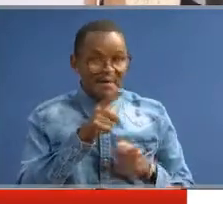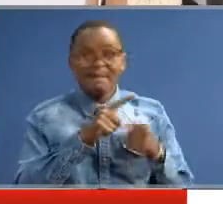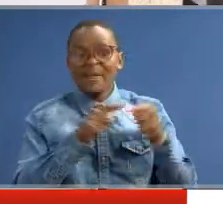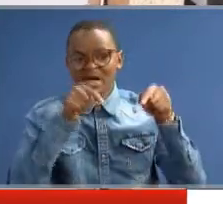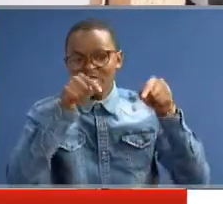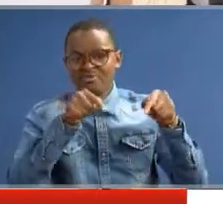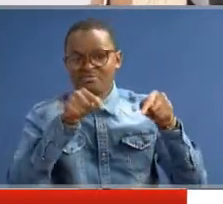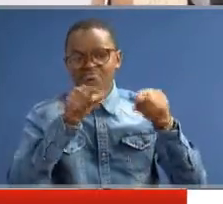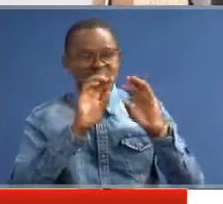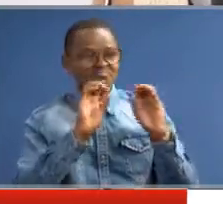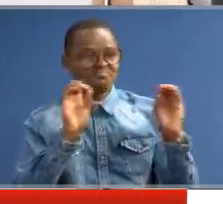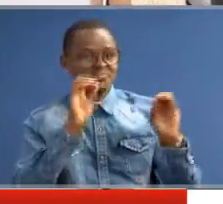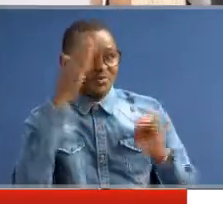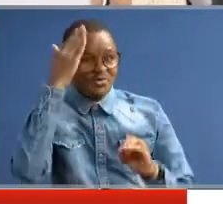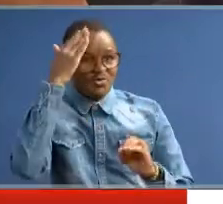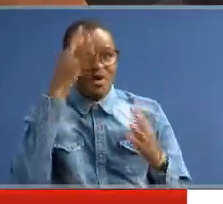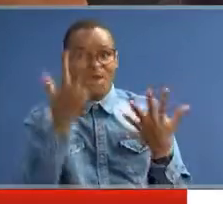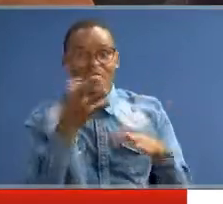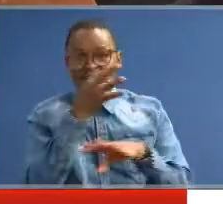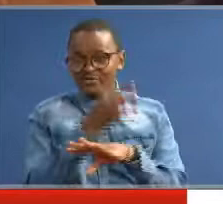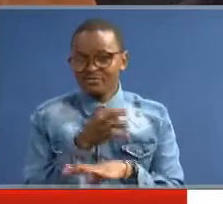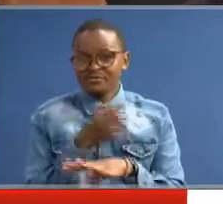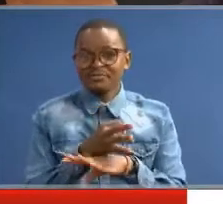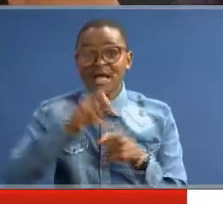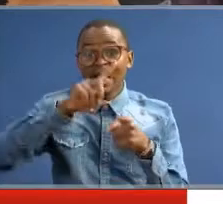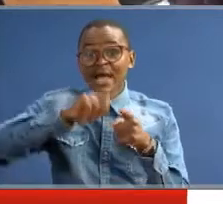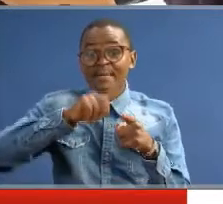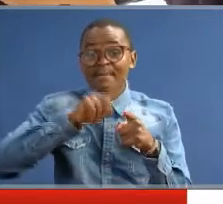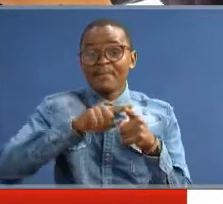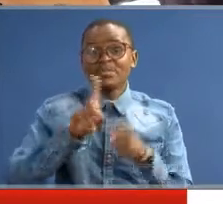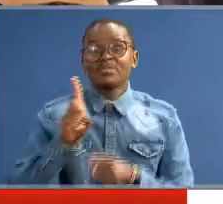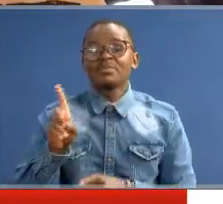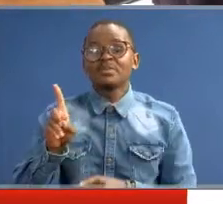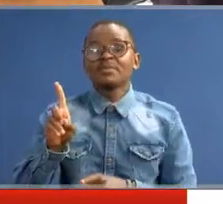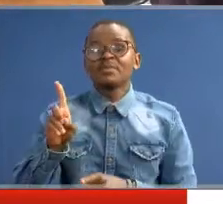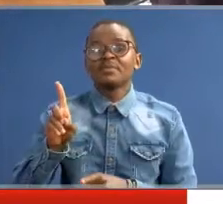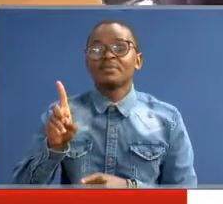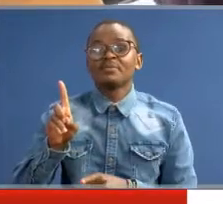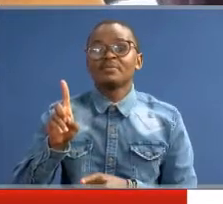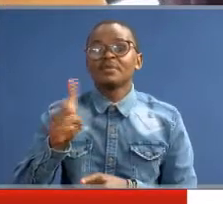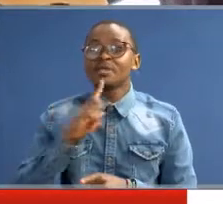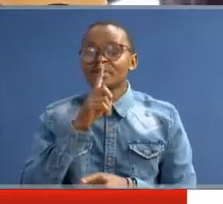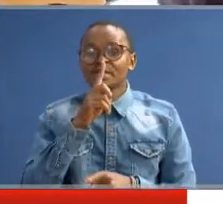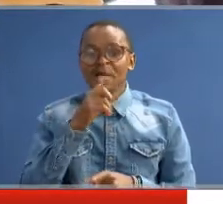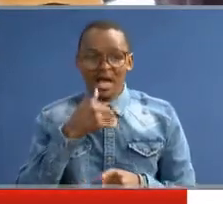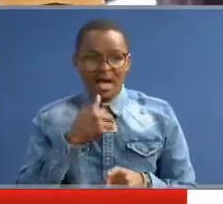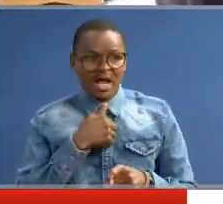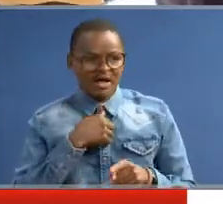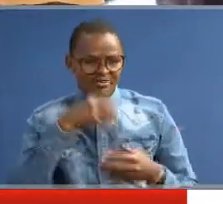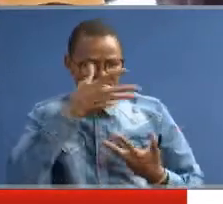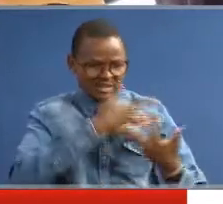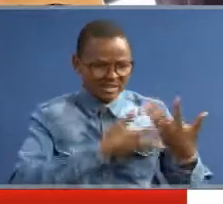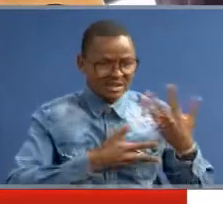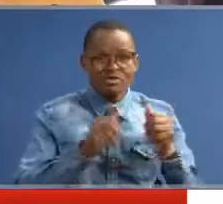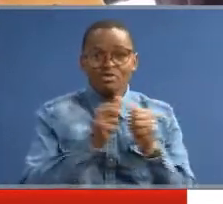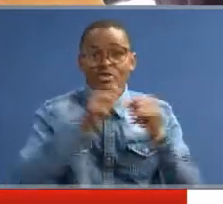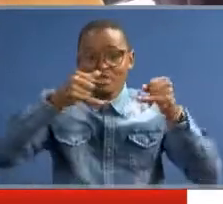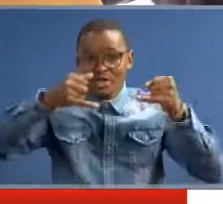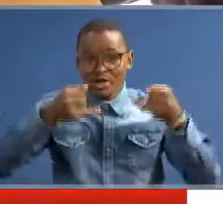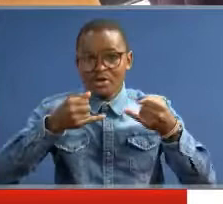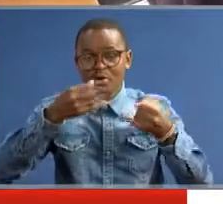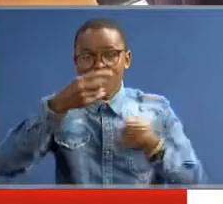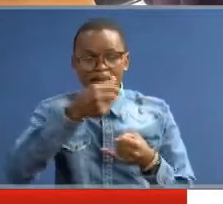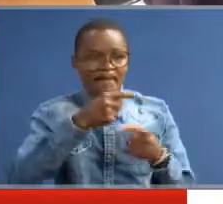bado sijajua wanaifekeaje. Additionally, Peter Njoroge, a cobbler, says he has interacted with the new notes